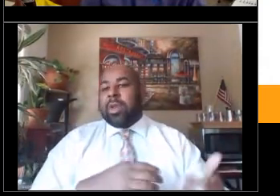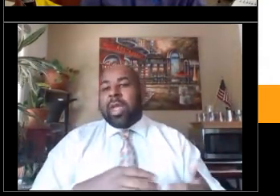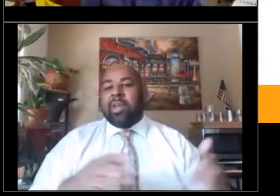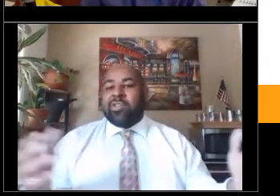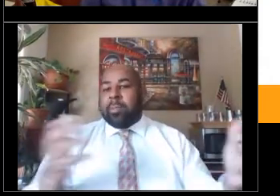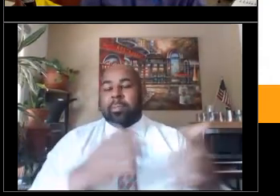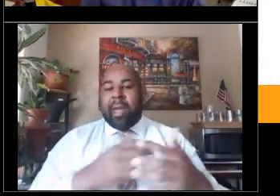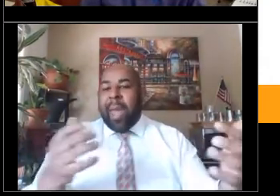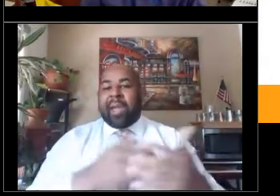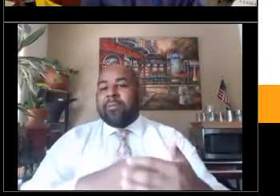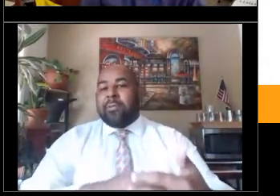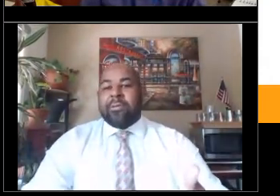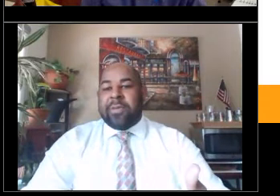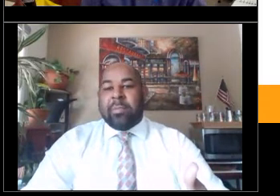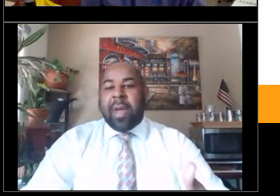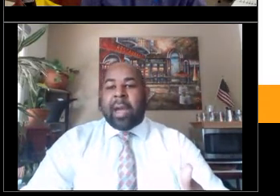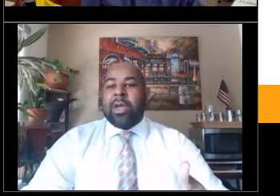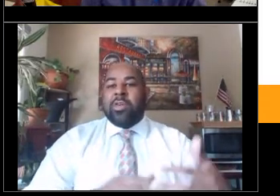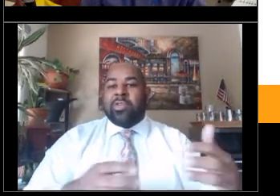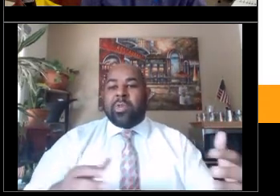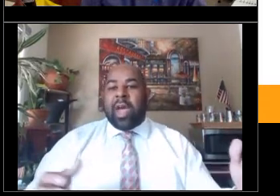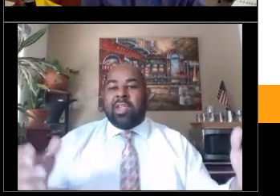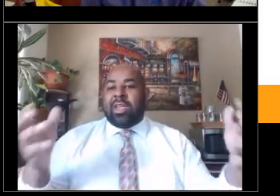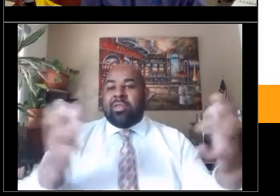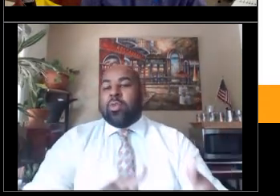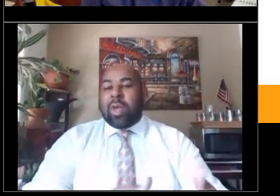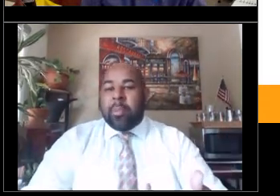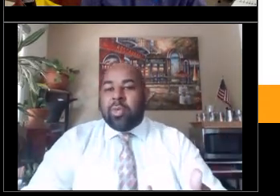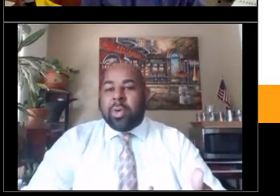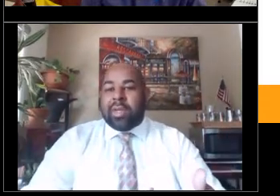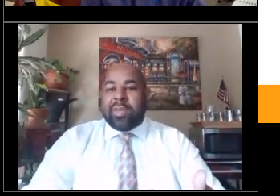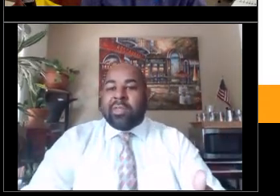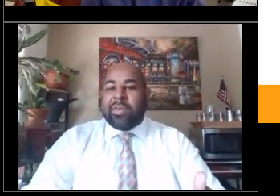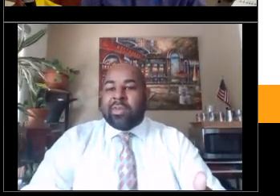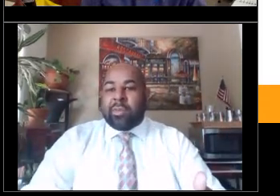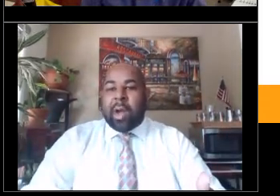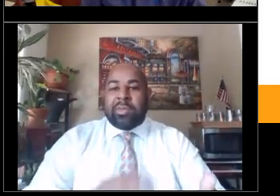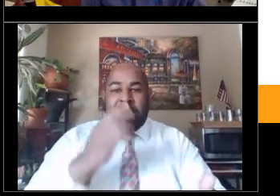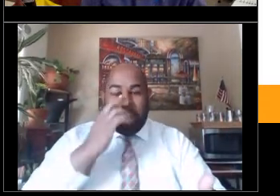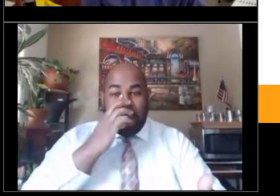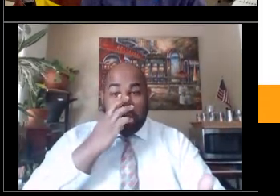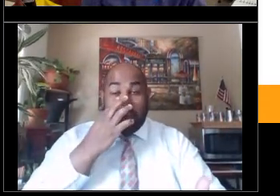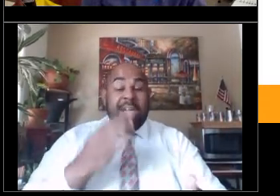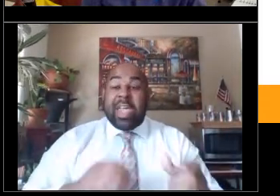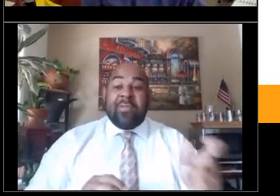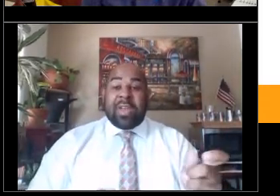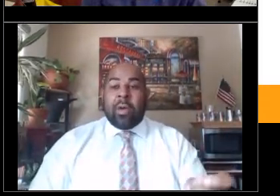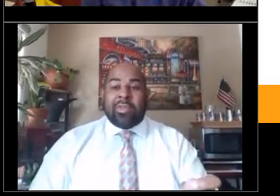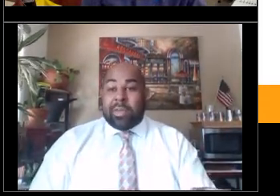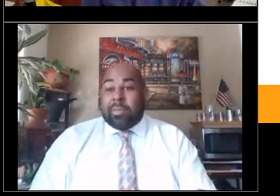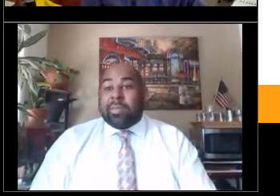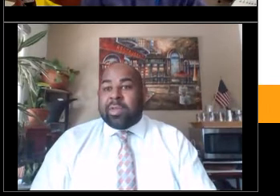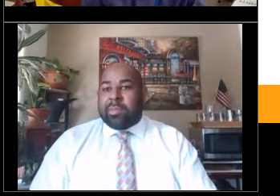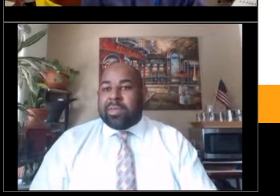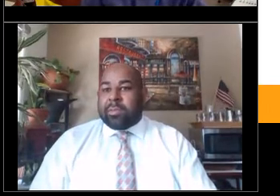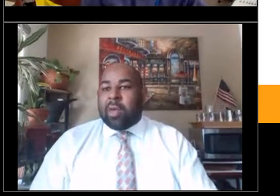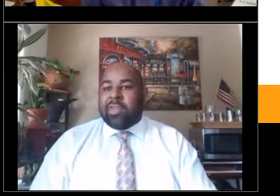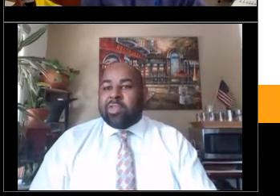constant communication, back and forth feedback, so that you do come to a consensus around some key issues. Even there were